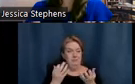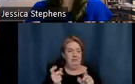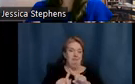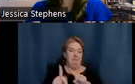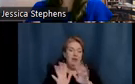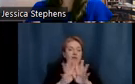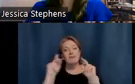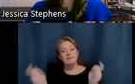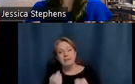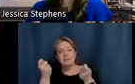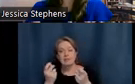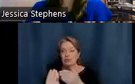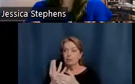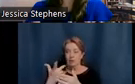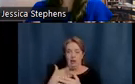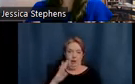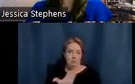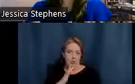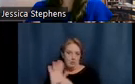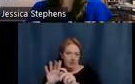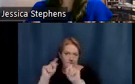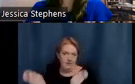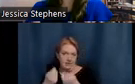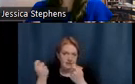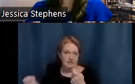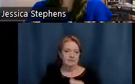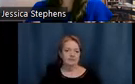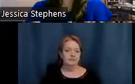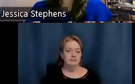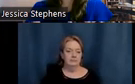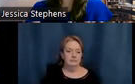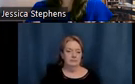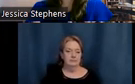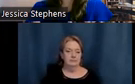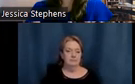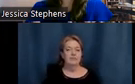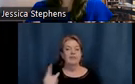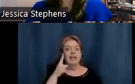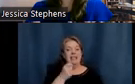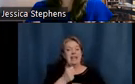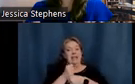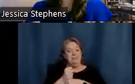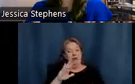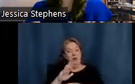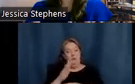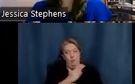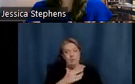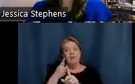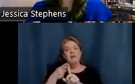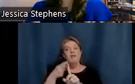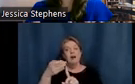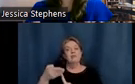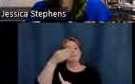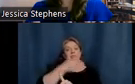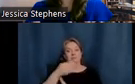the Early Musical Festival, and that means music made before Beethoven, which draws performers and scholars from all